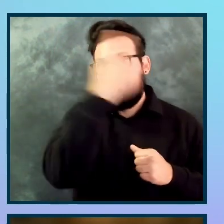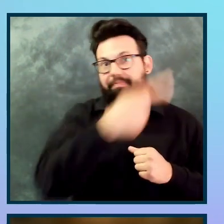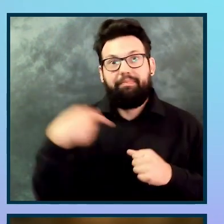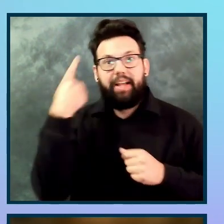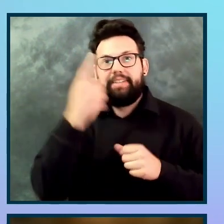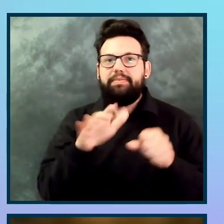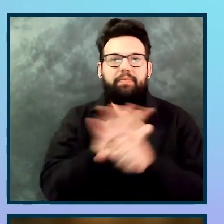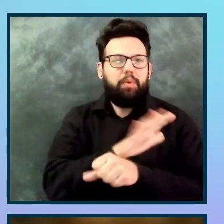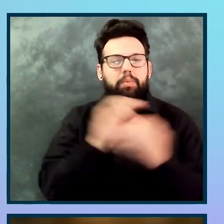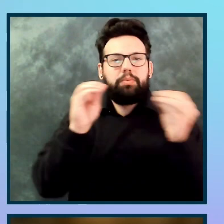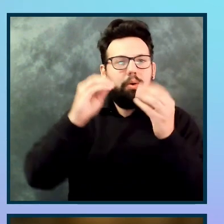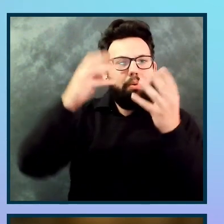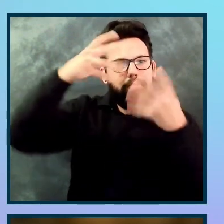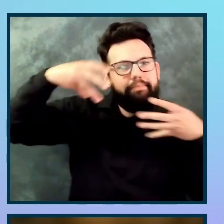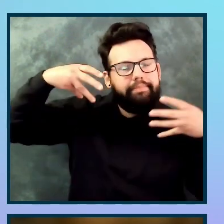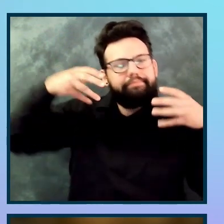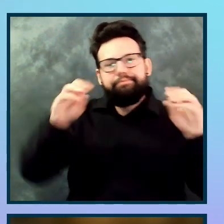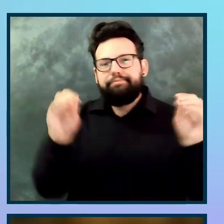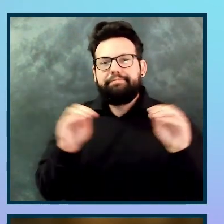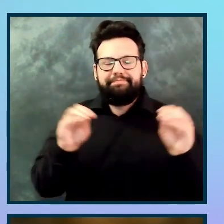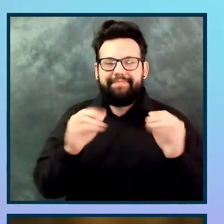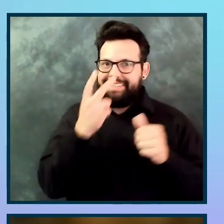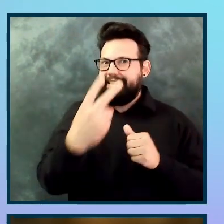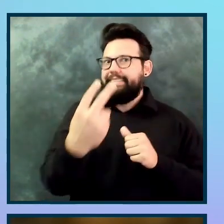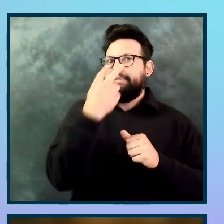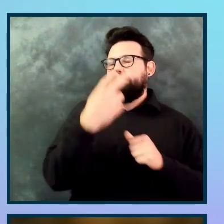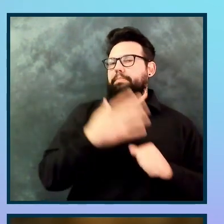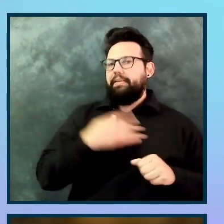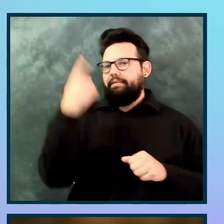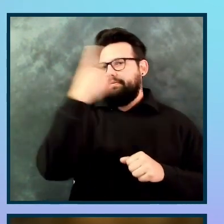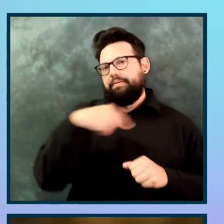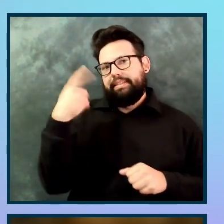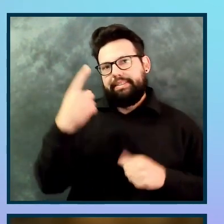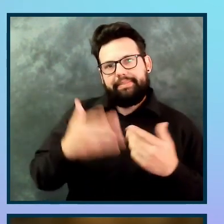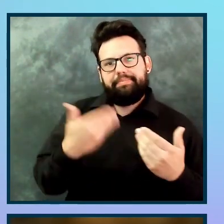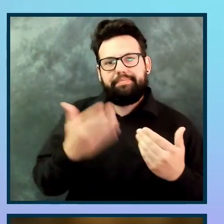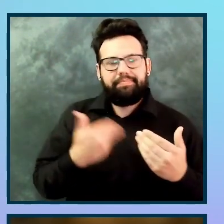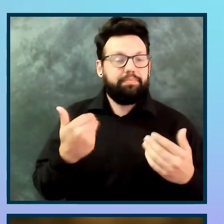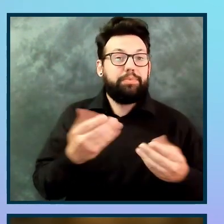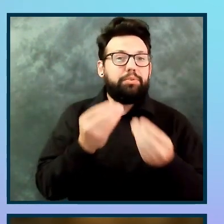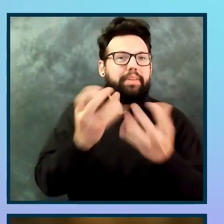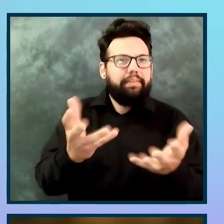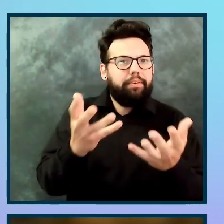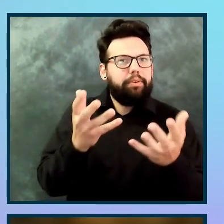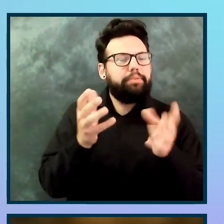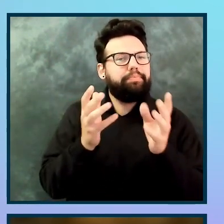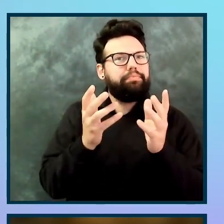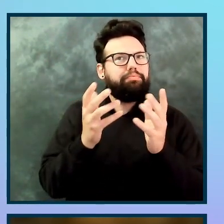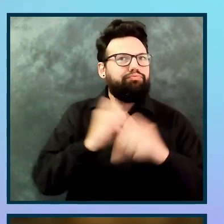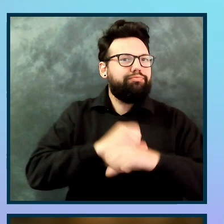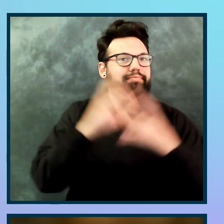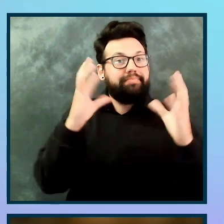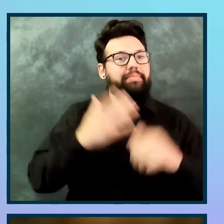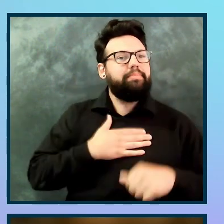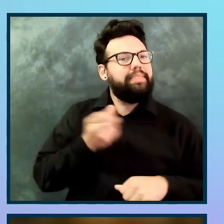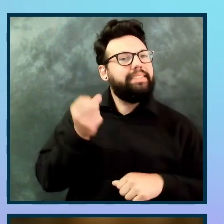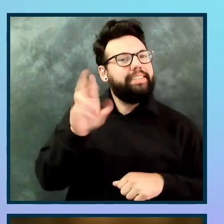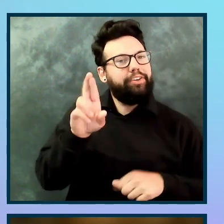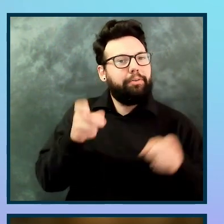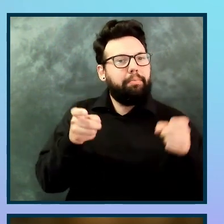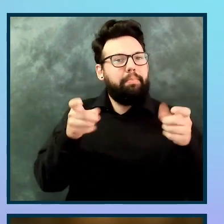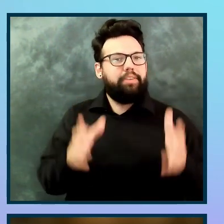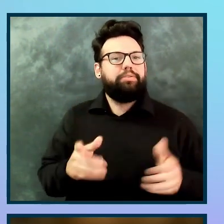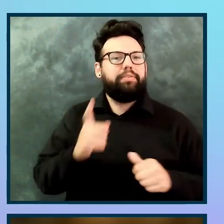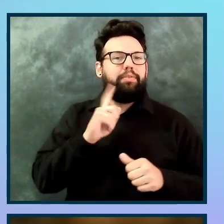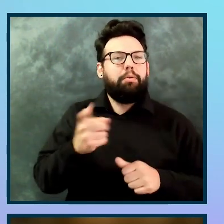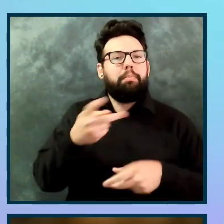visually, is able to be viewed easily. And so to give you an idea, I am a senior manager of product accessibility at